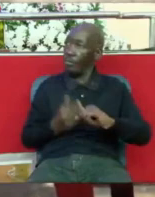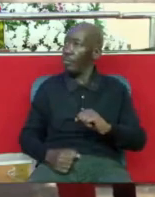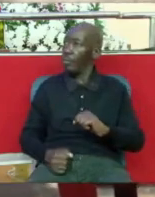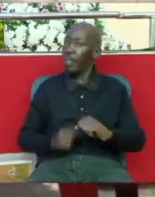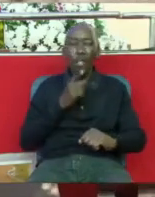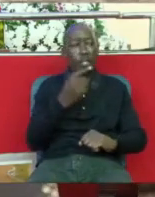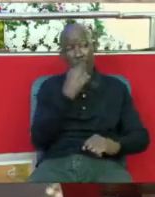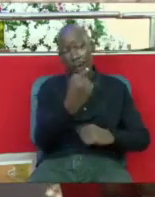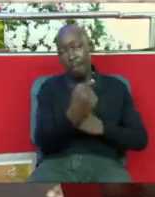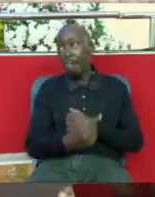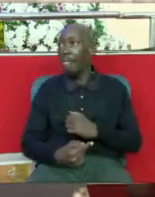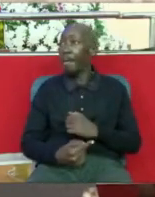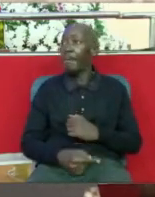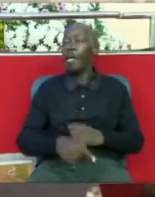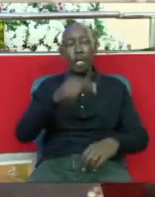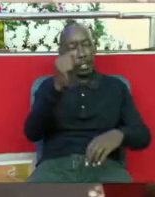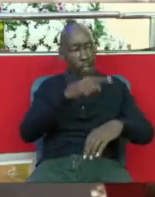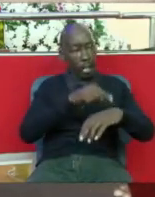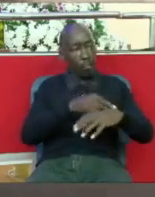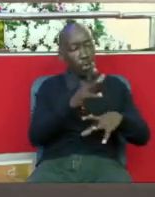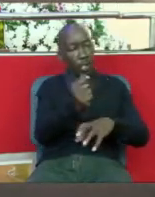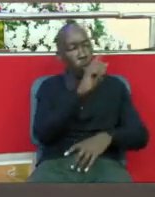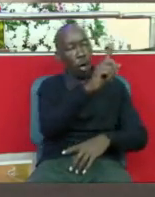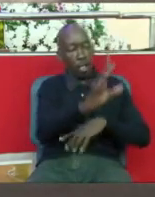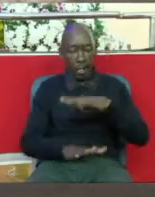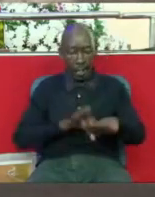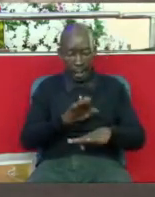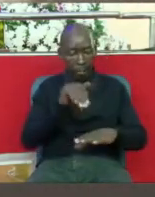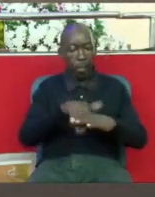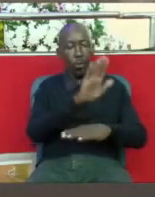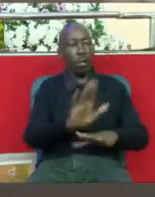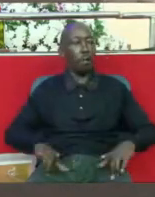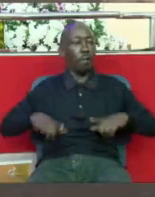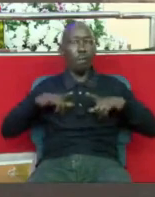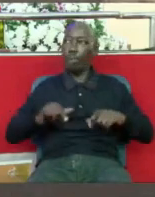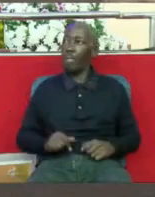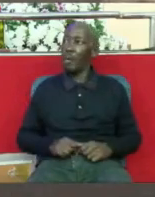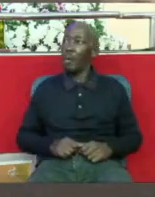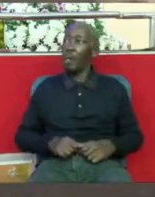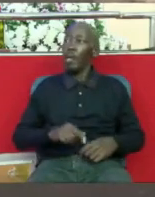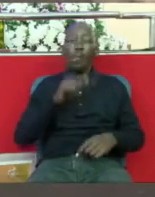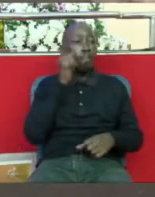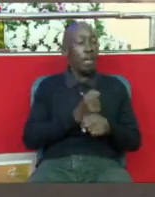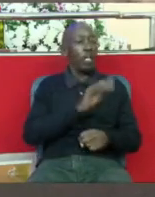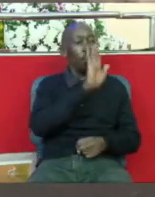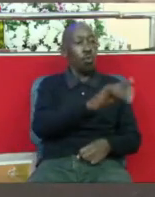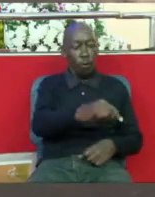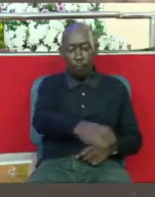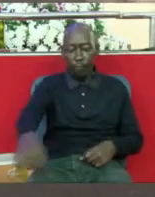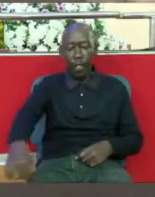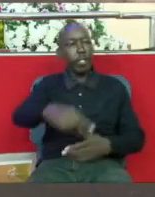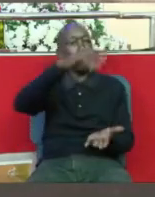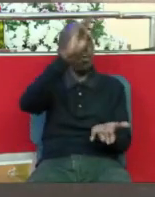He's saying, anasema, it's time for you to take that one step of faith. Wako sasa hiyo hatua. Make your feet wet.